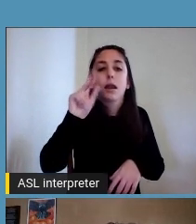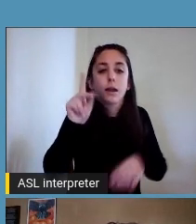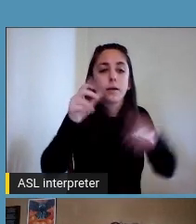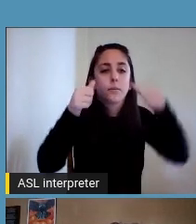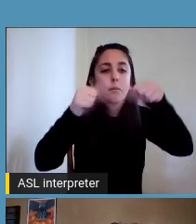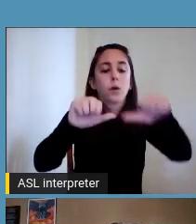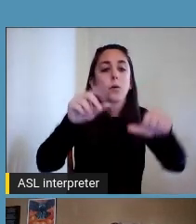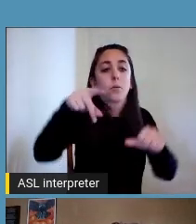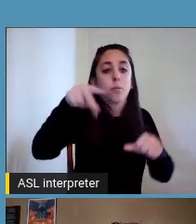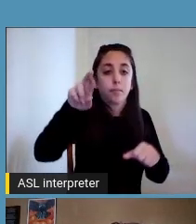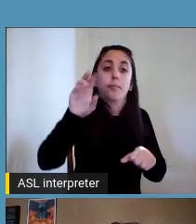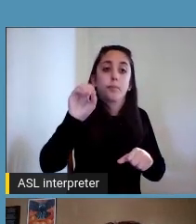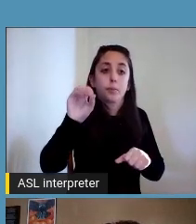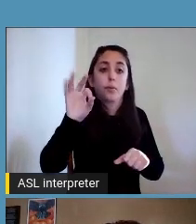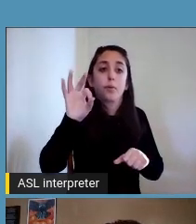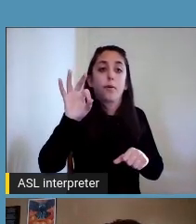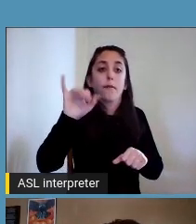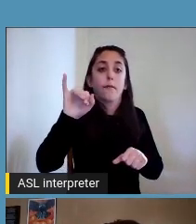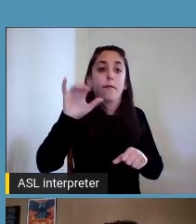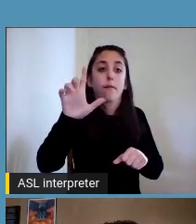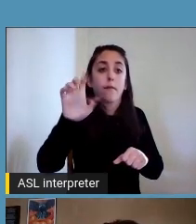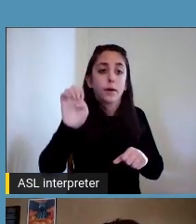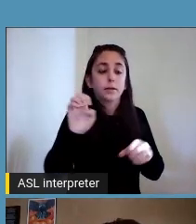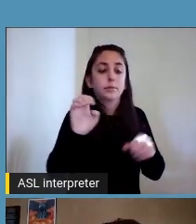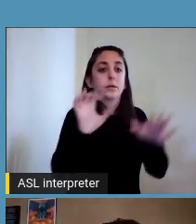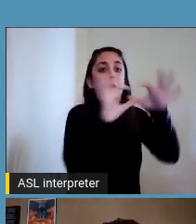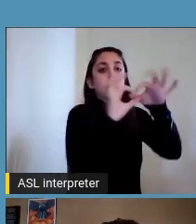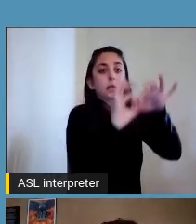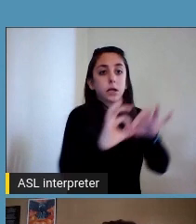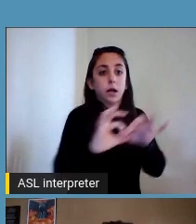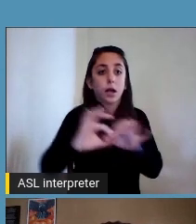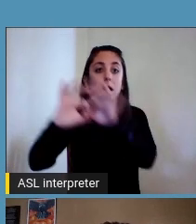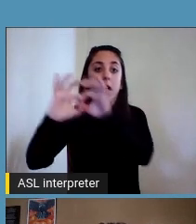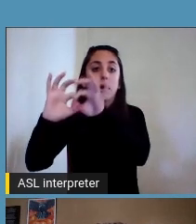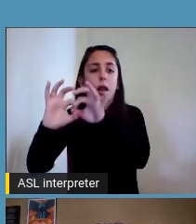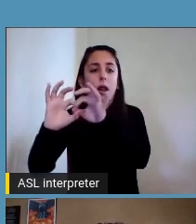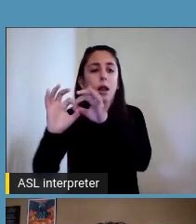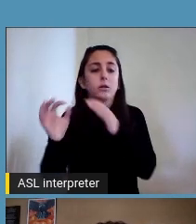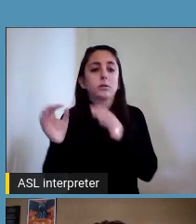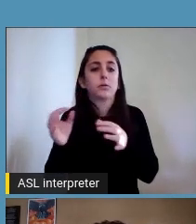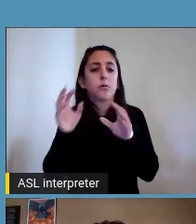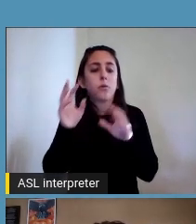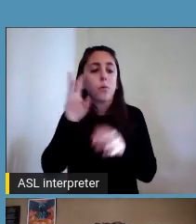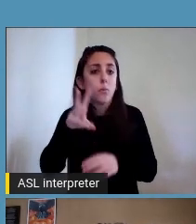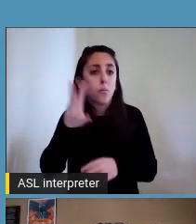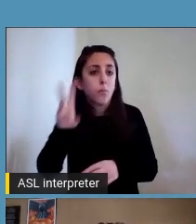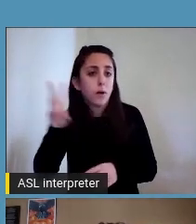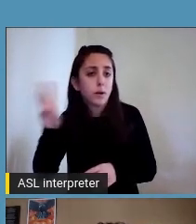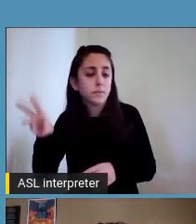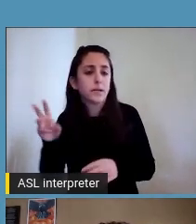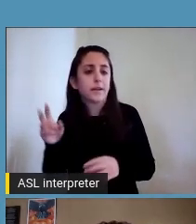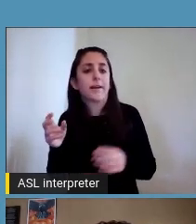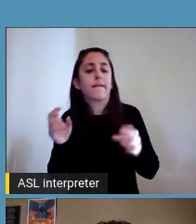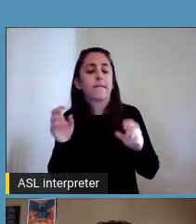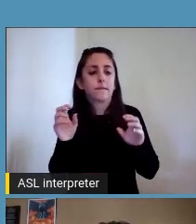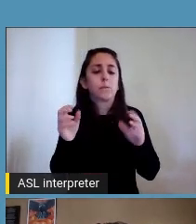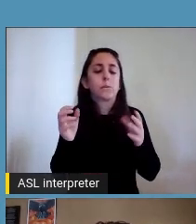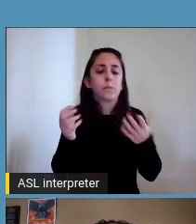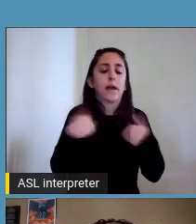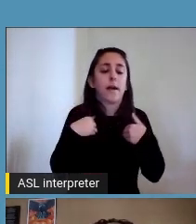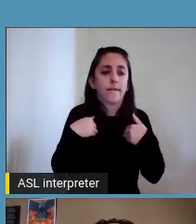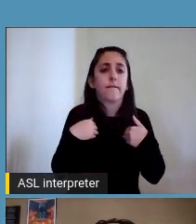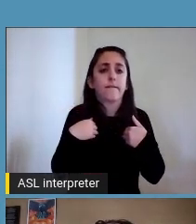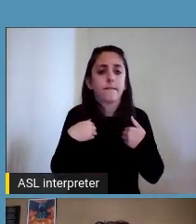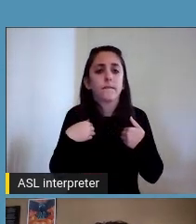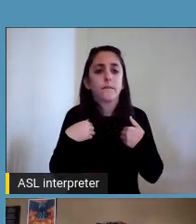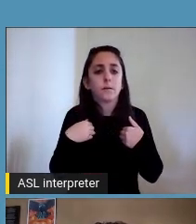us to this otherwise hidden page on our website that has buttons with common things that we